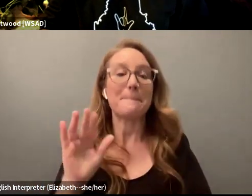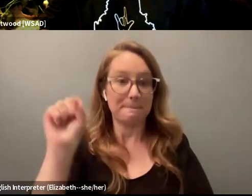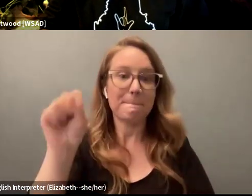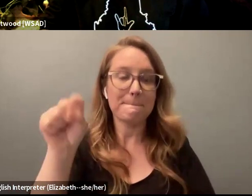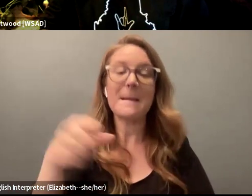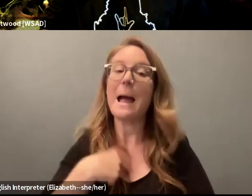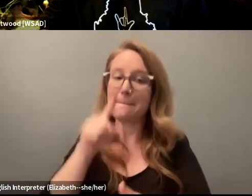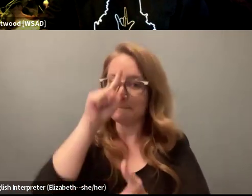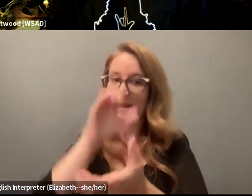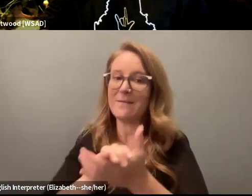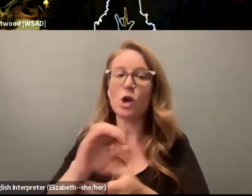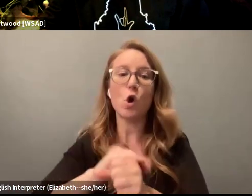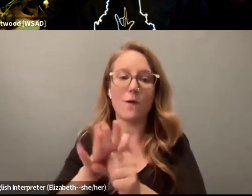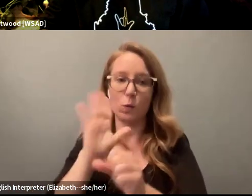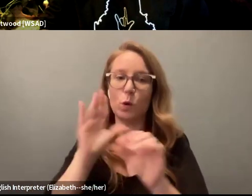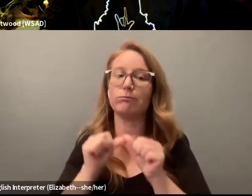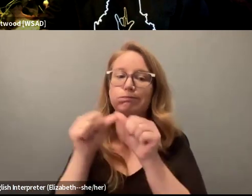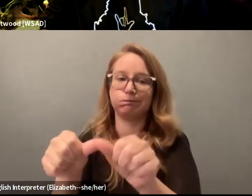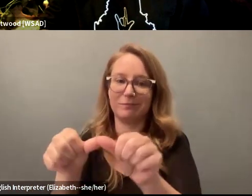Yes, I believe COVID is here to stay.